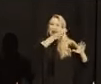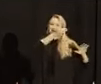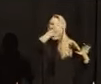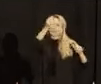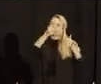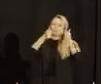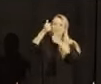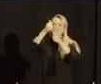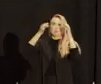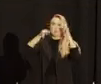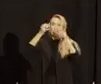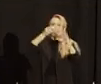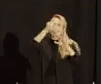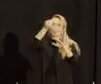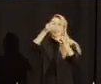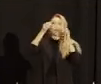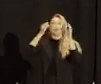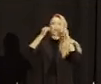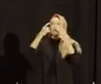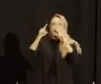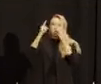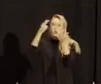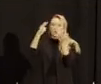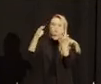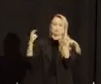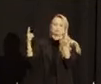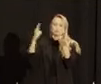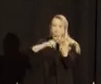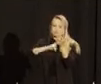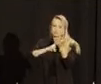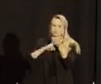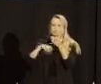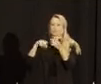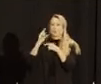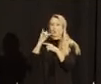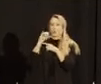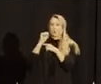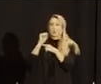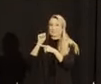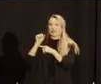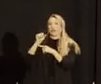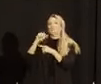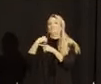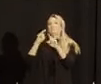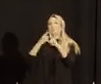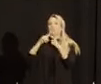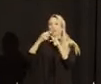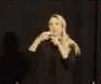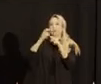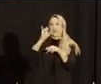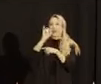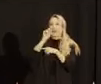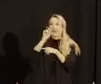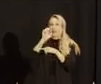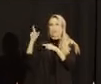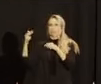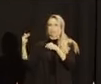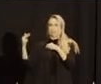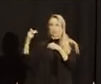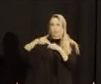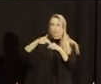friend Elaine, who had also joined the suit. And Lois began to live outside of the institution and in her